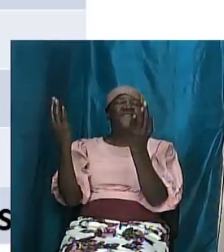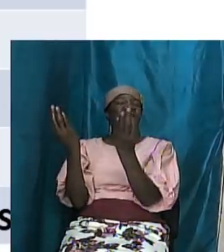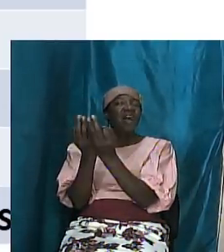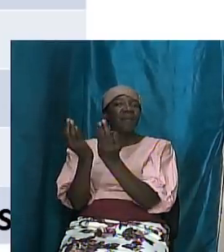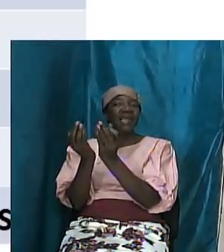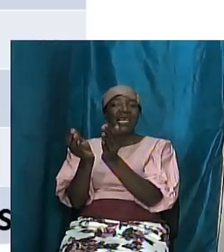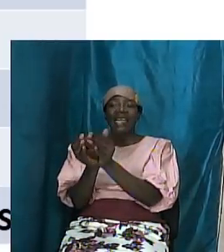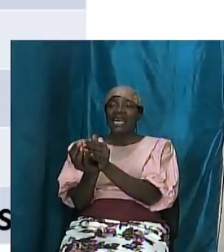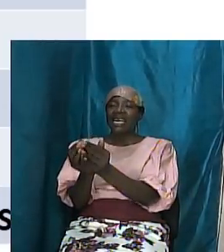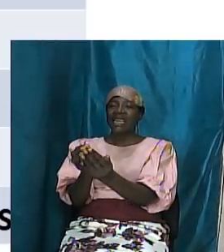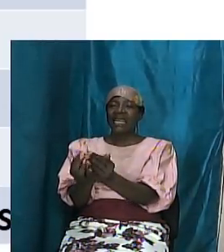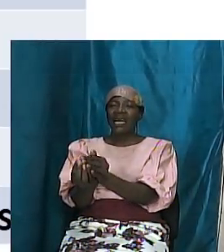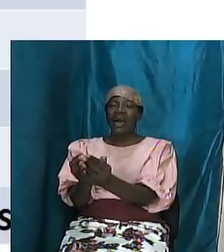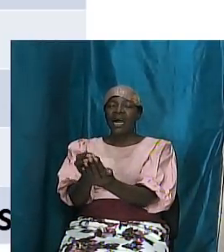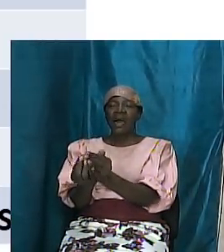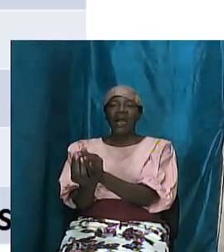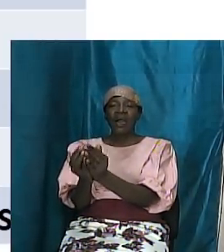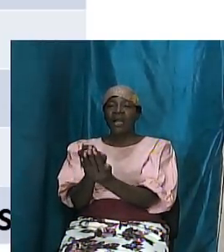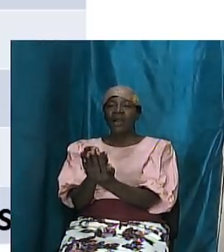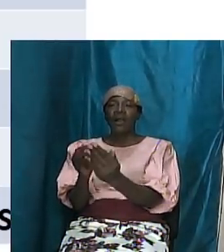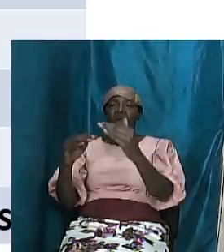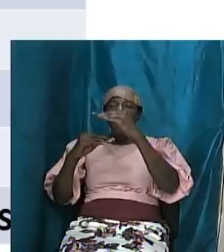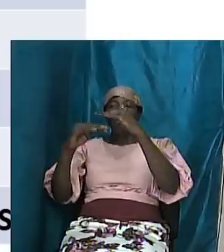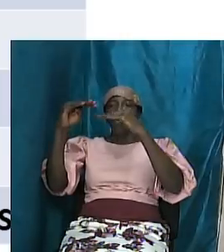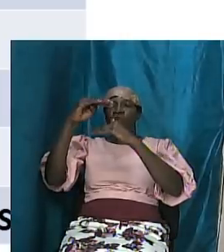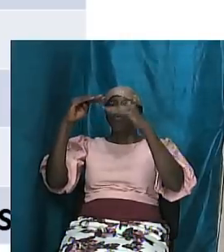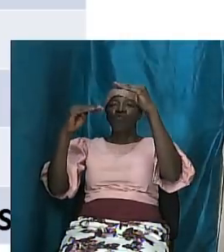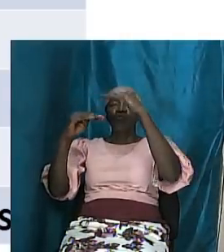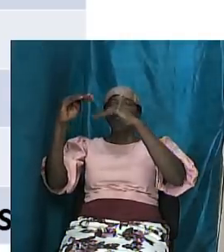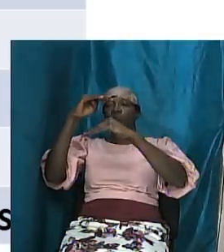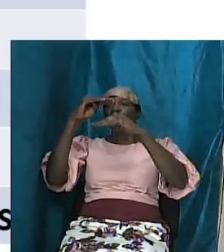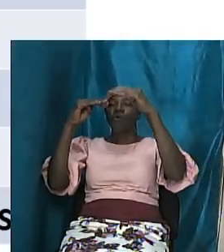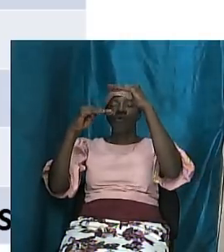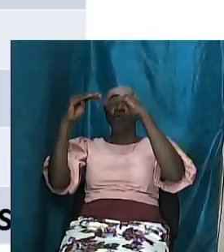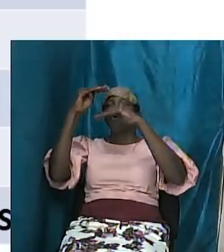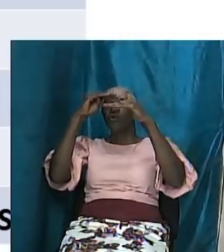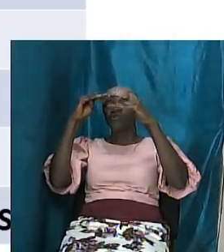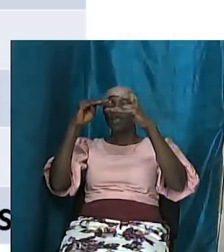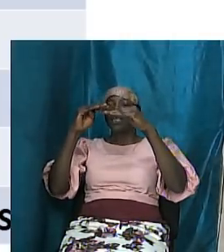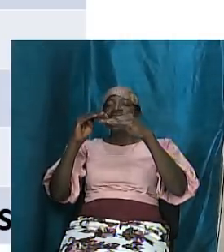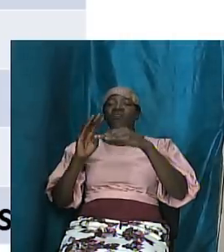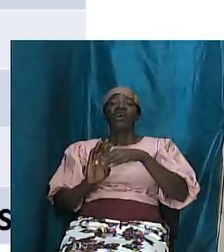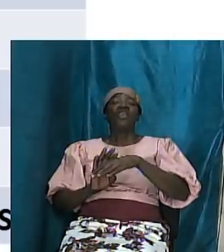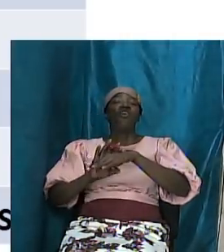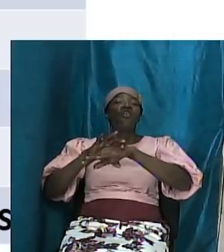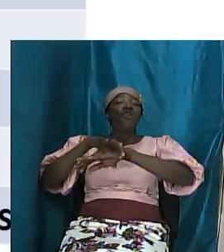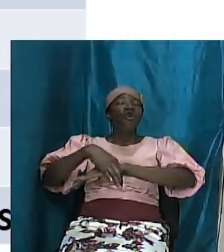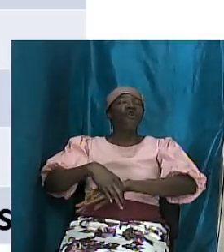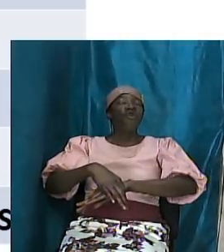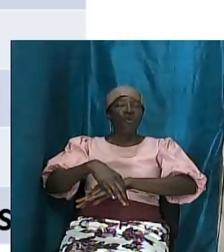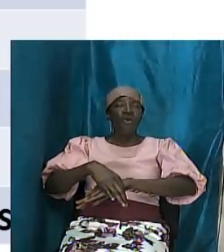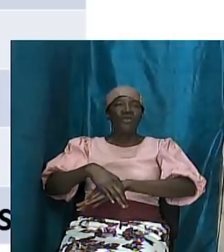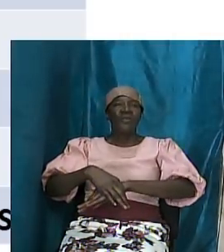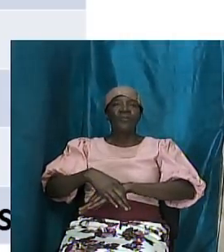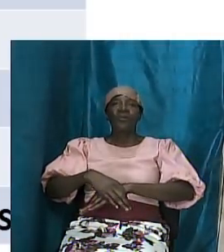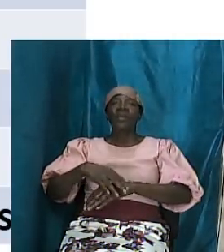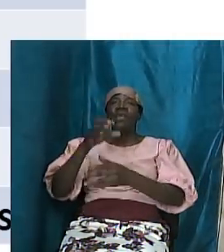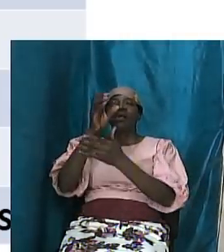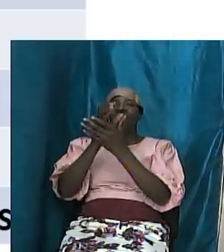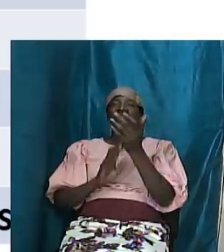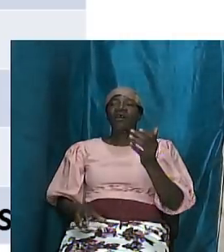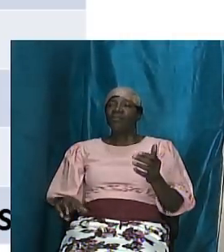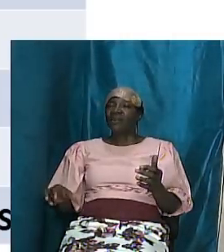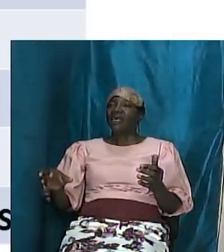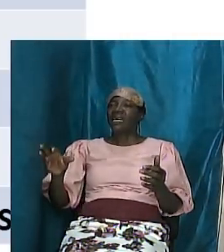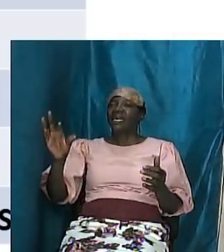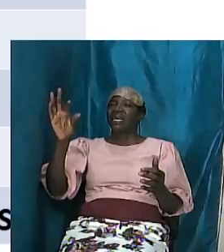ark for posterity and for replenishing and repopulating the earth later on. Chapters 10 and 11 speaks